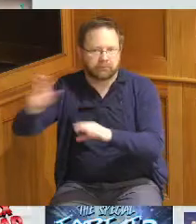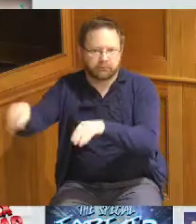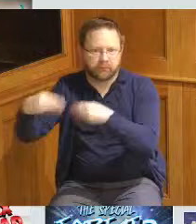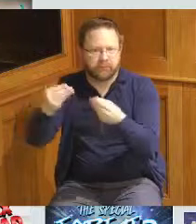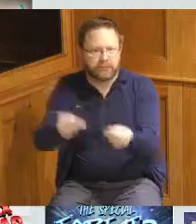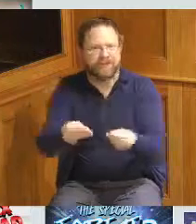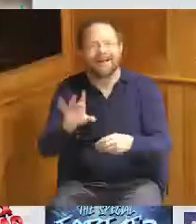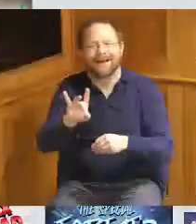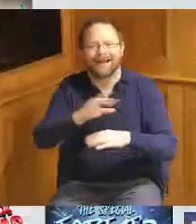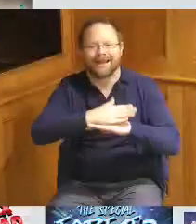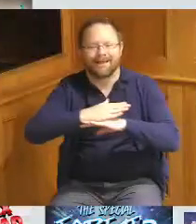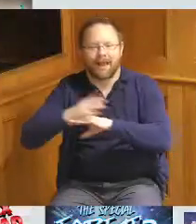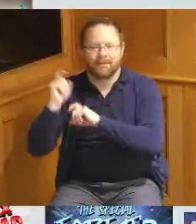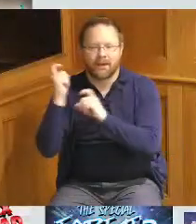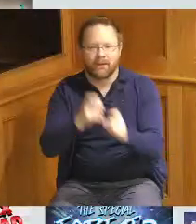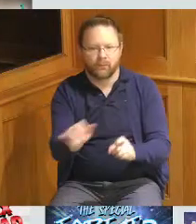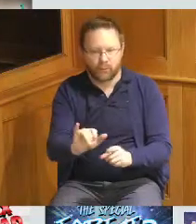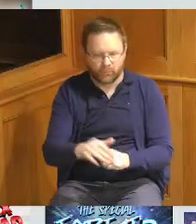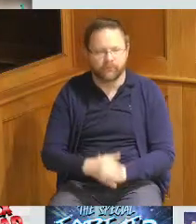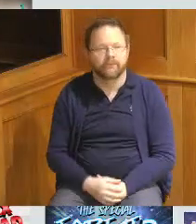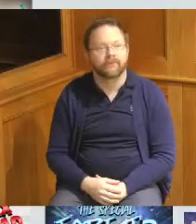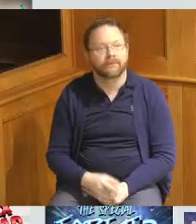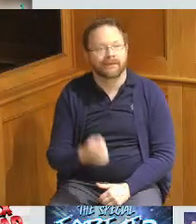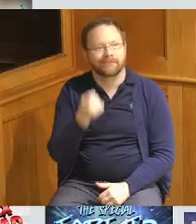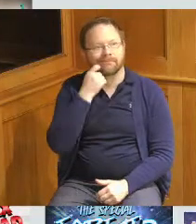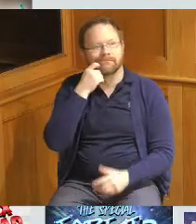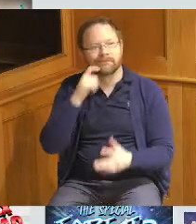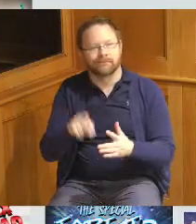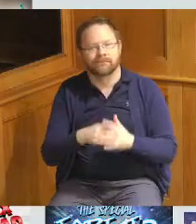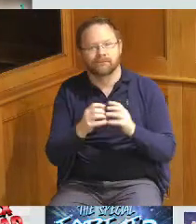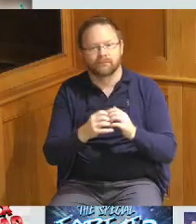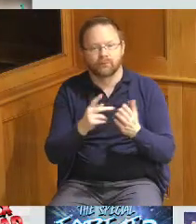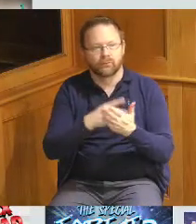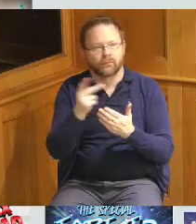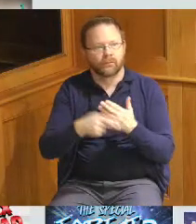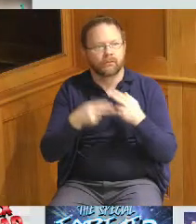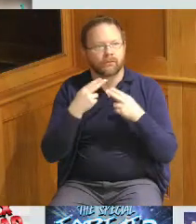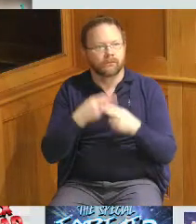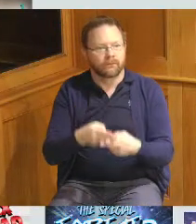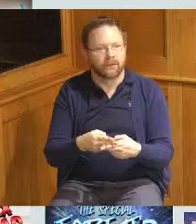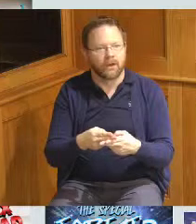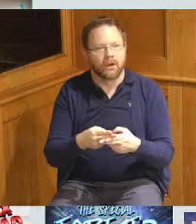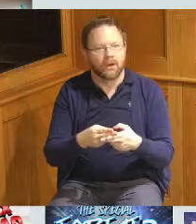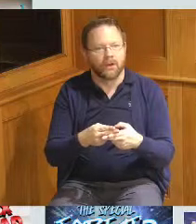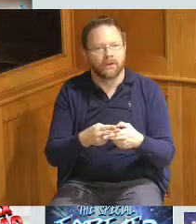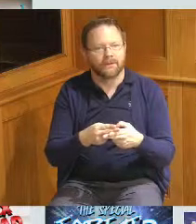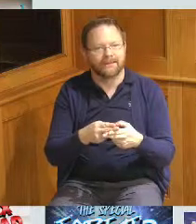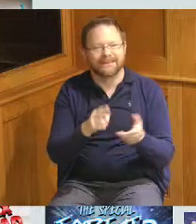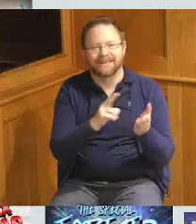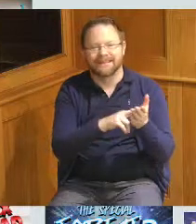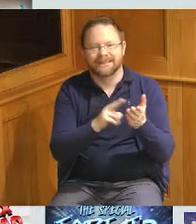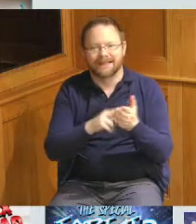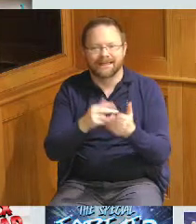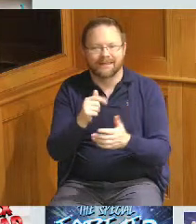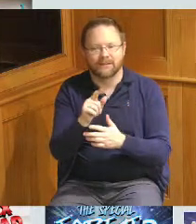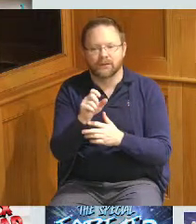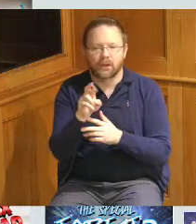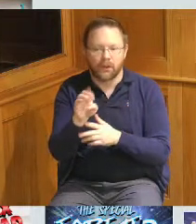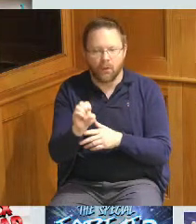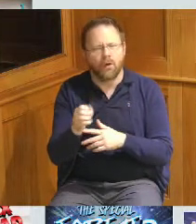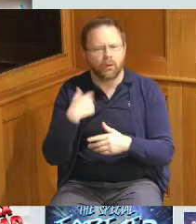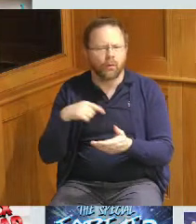8 laptops. We also just started something called Signings Galore, because we also publish adults, and